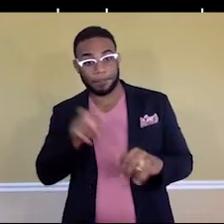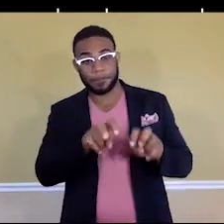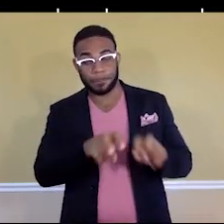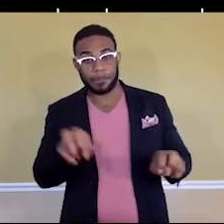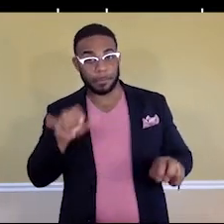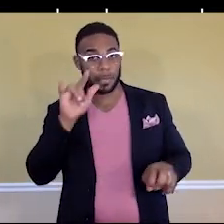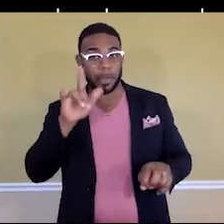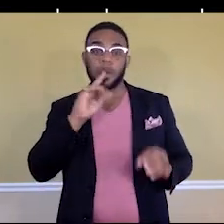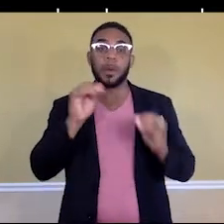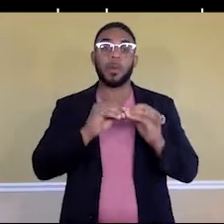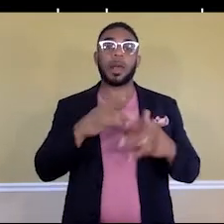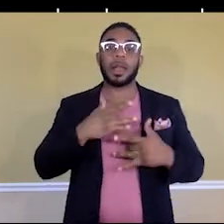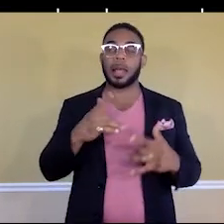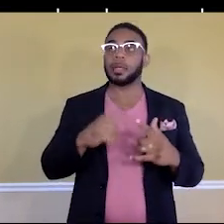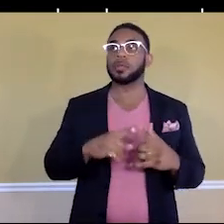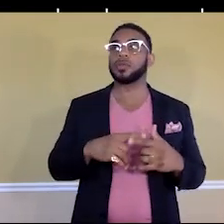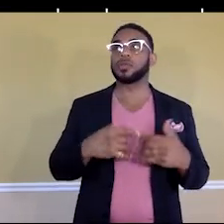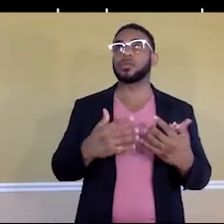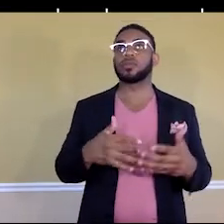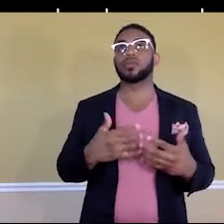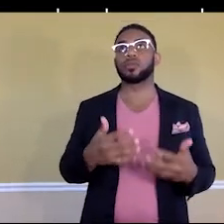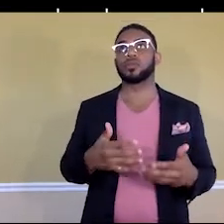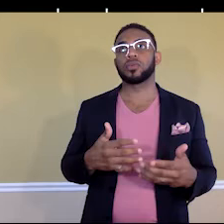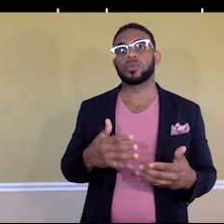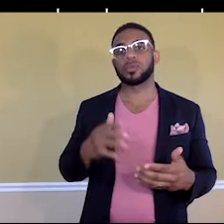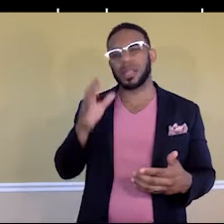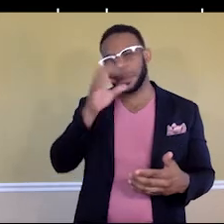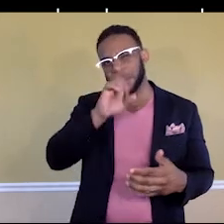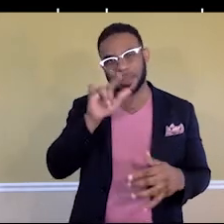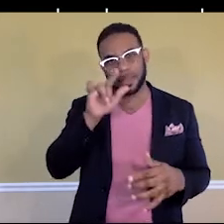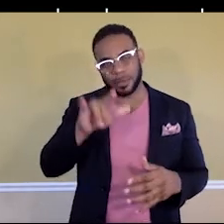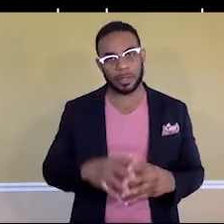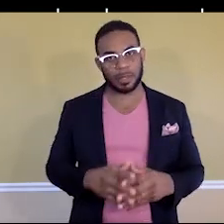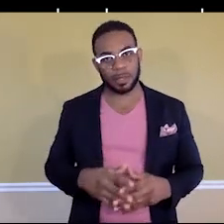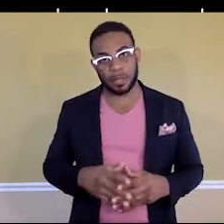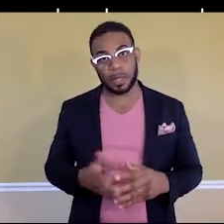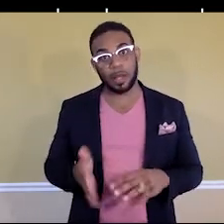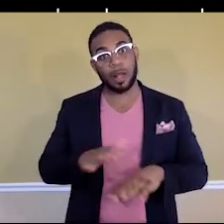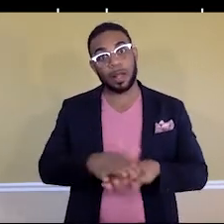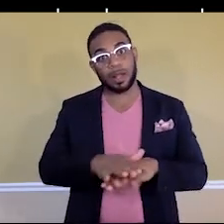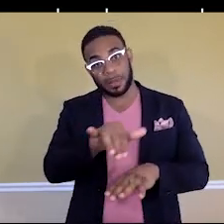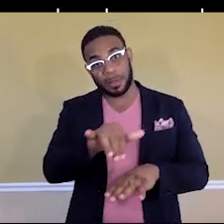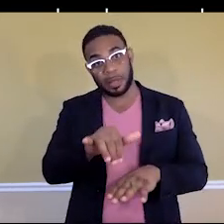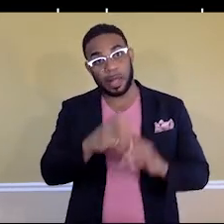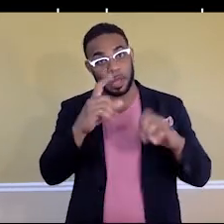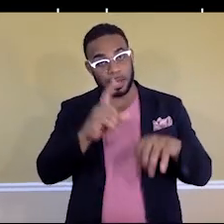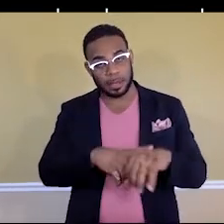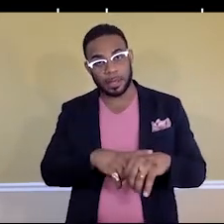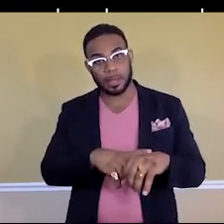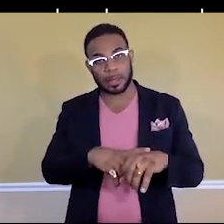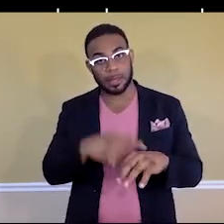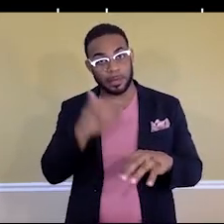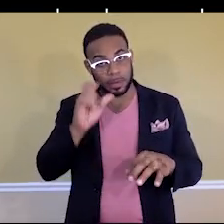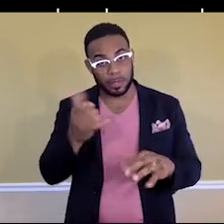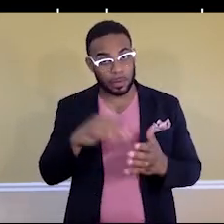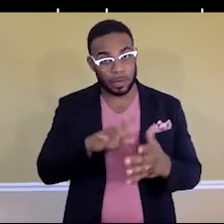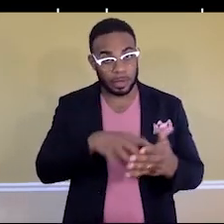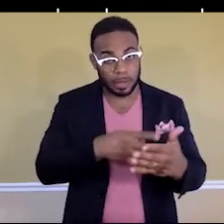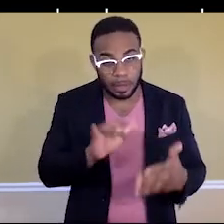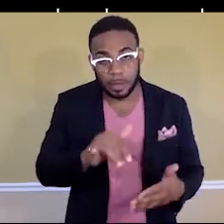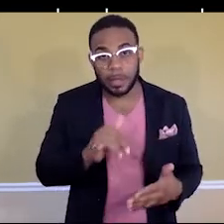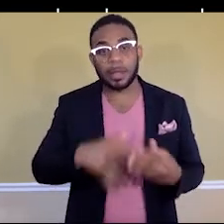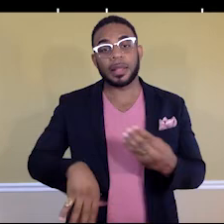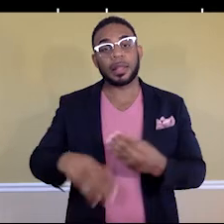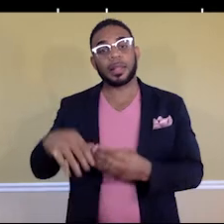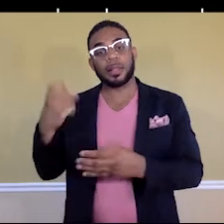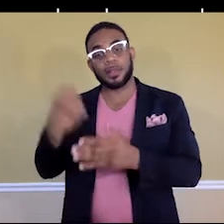we're going to be more likely to miss that flight. And on top of that, a lot of times if you need to reschedule that, there's